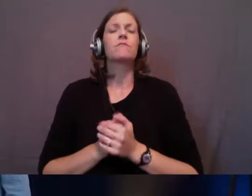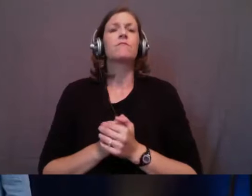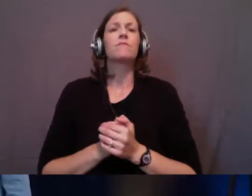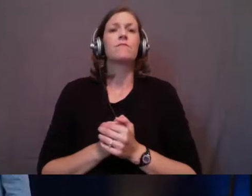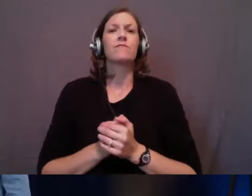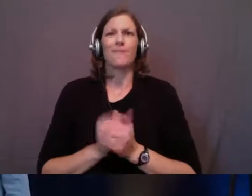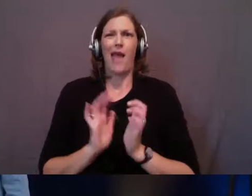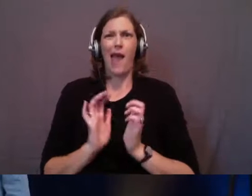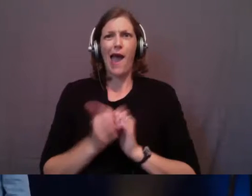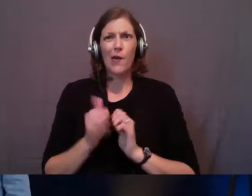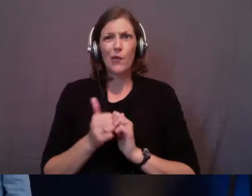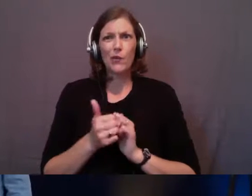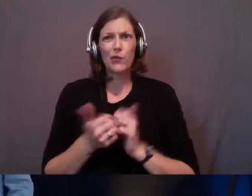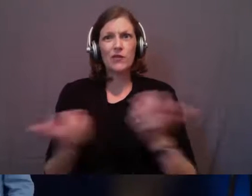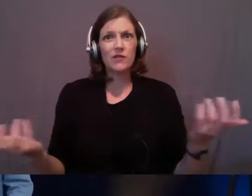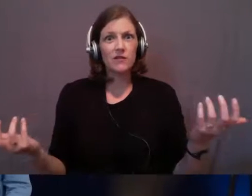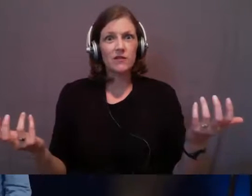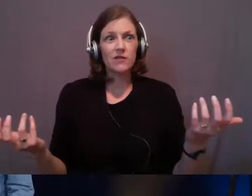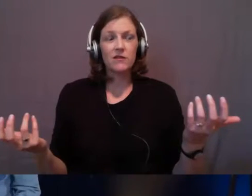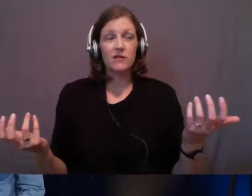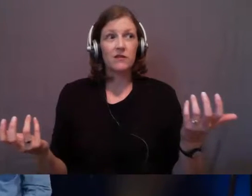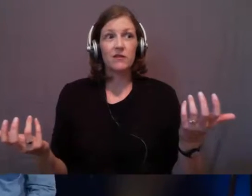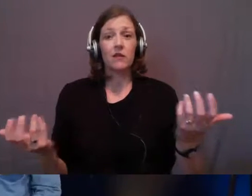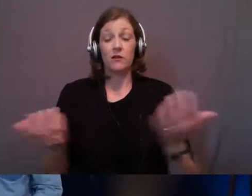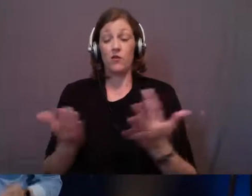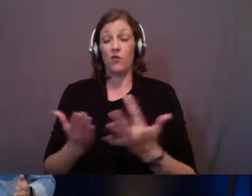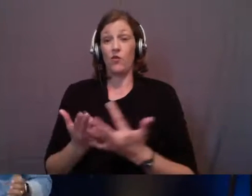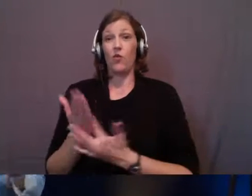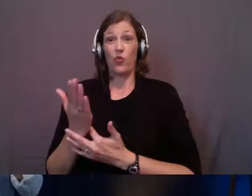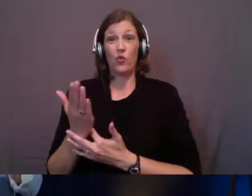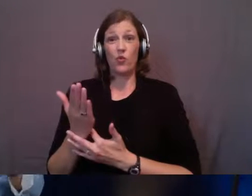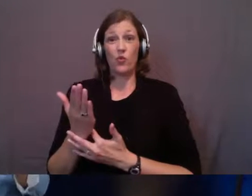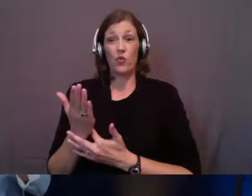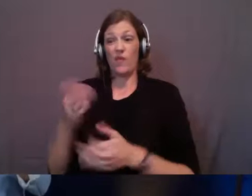How do we do that? It's through the